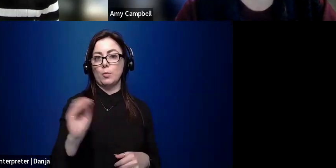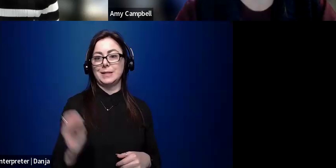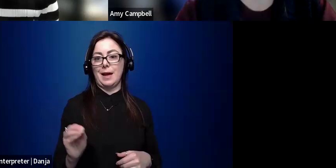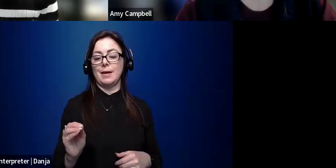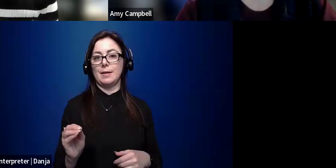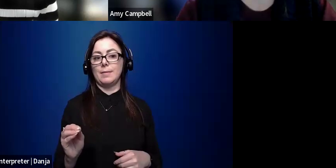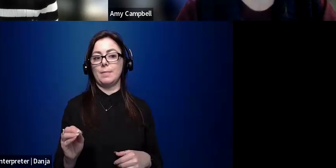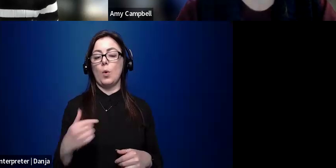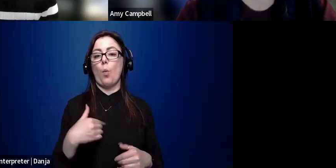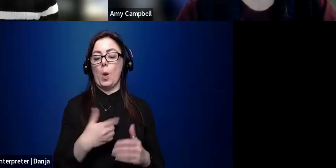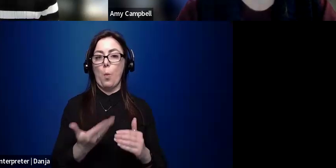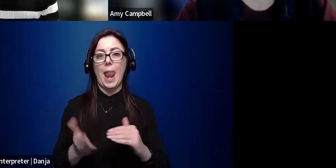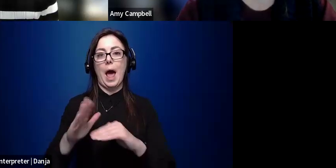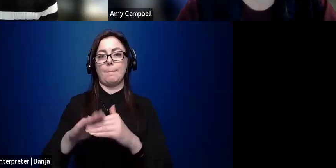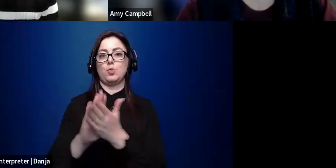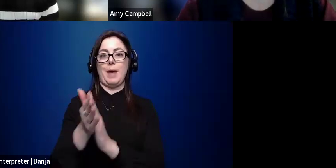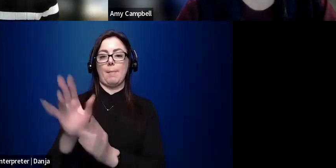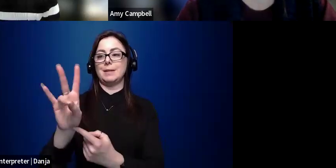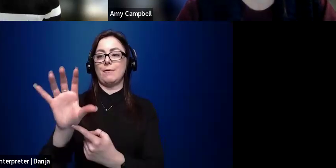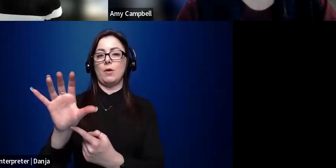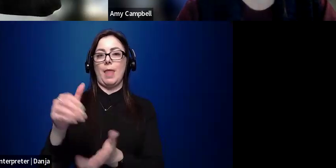up to 700,000. We were at like